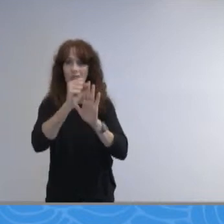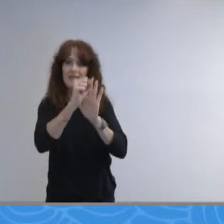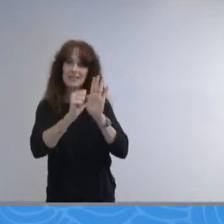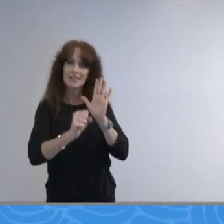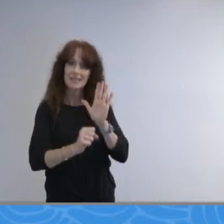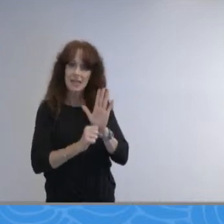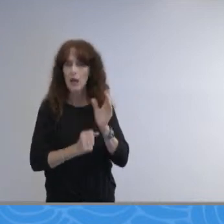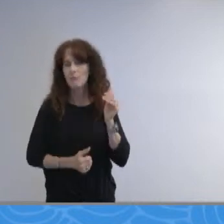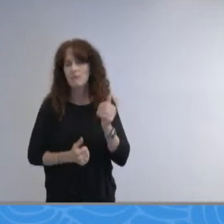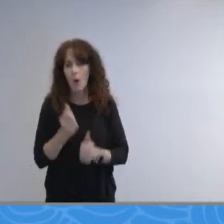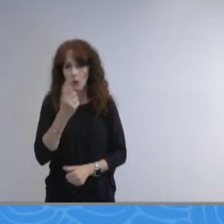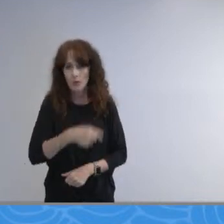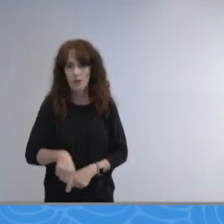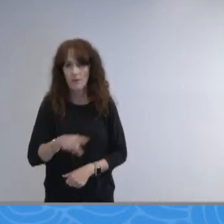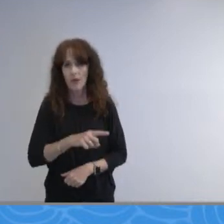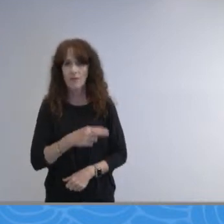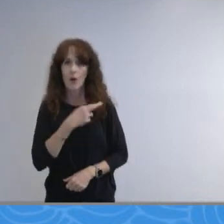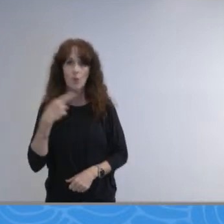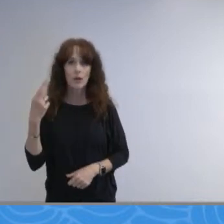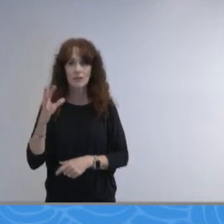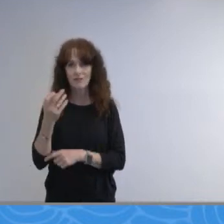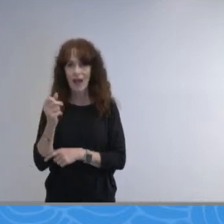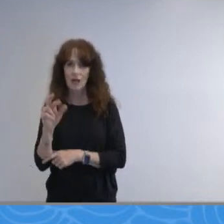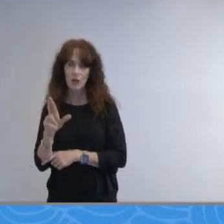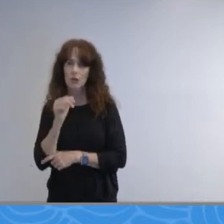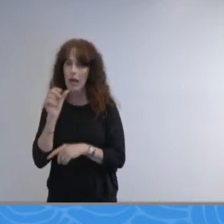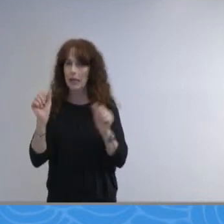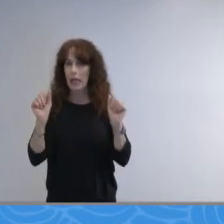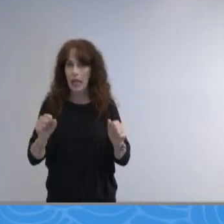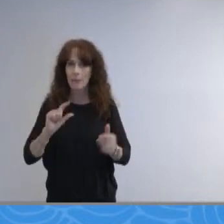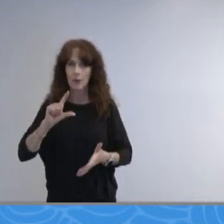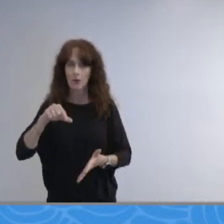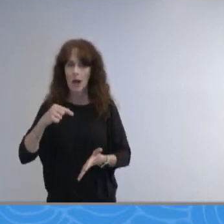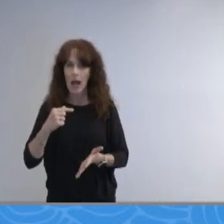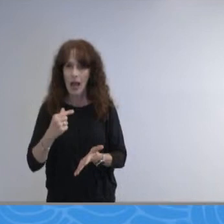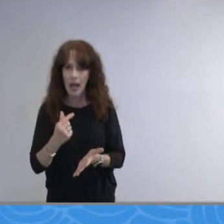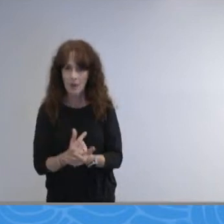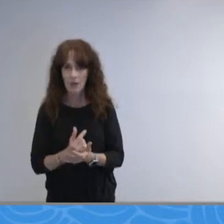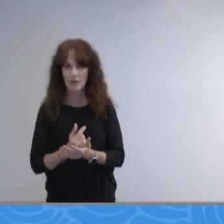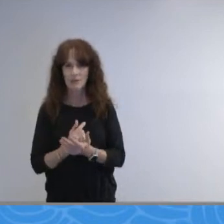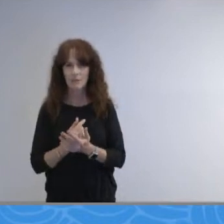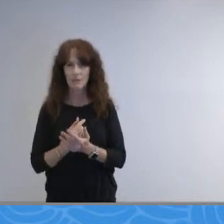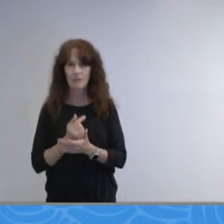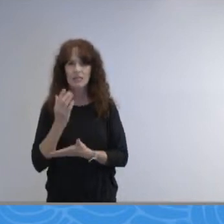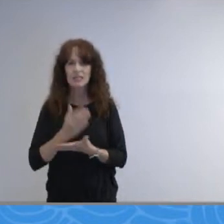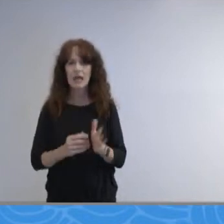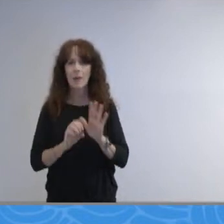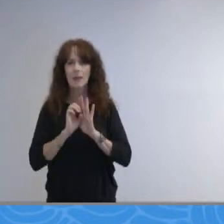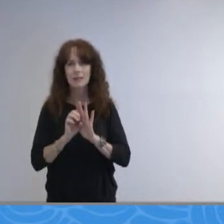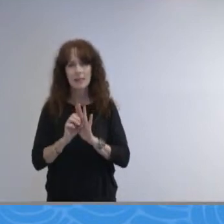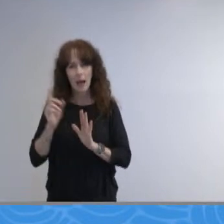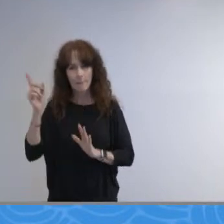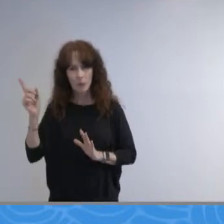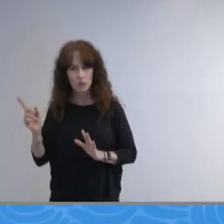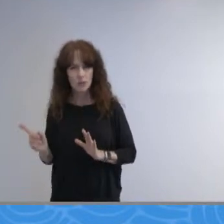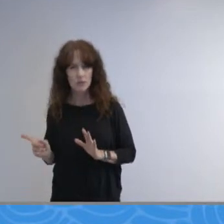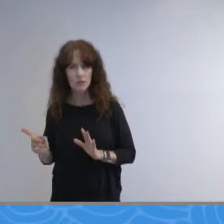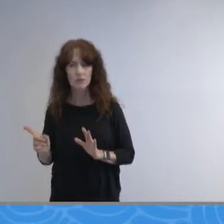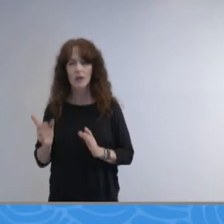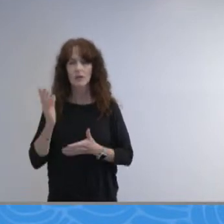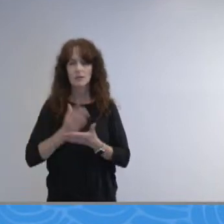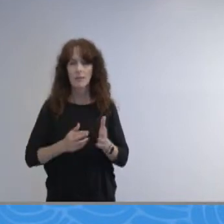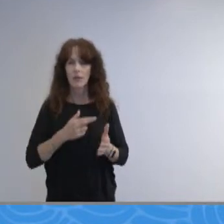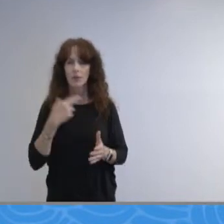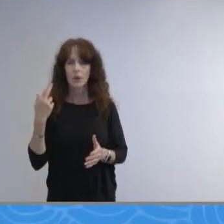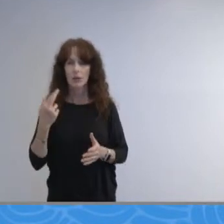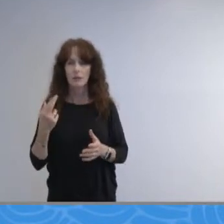and the majority have some kind of risk factor to not being able to graduate. These are some examples of what some of the risk